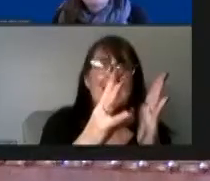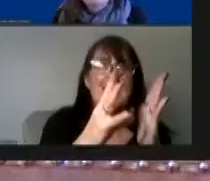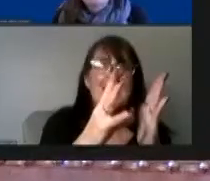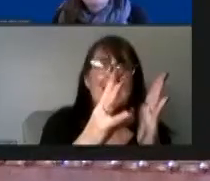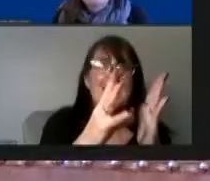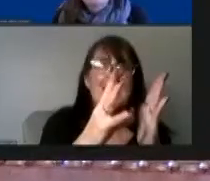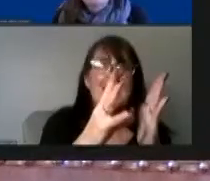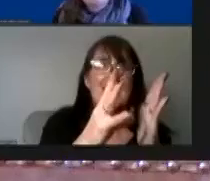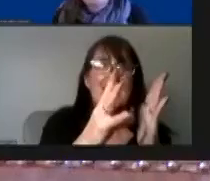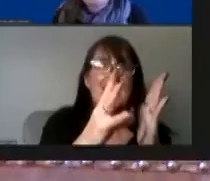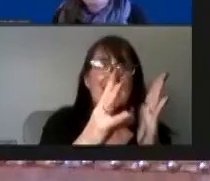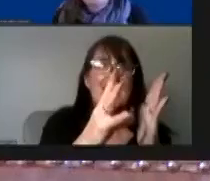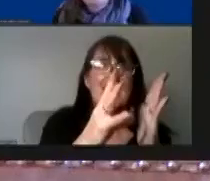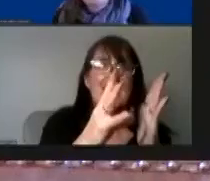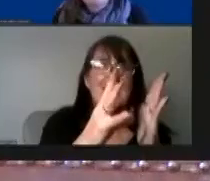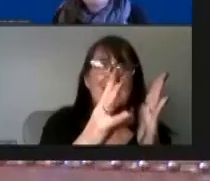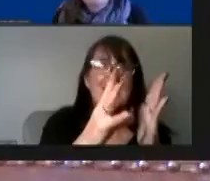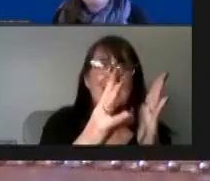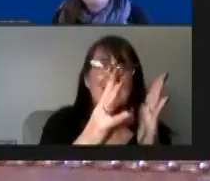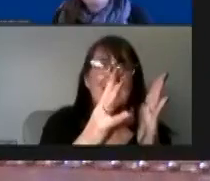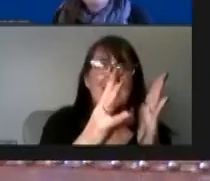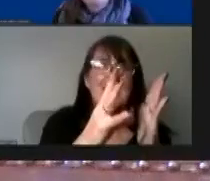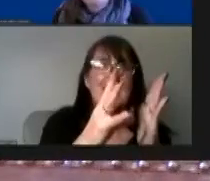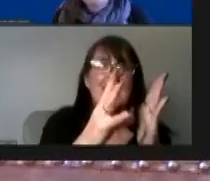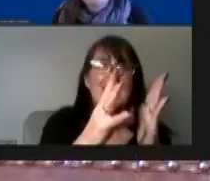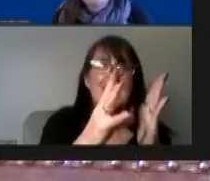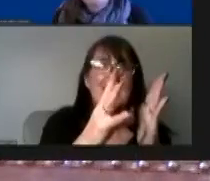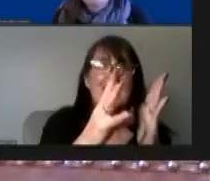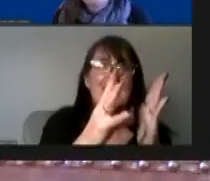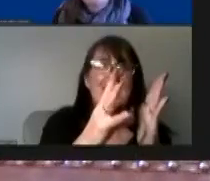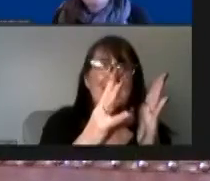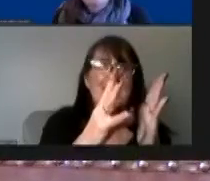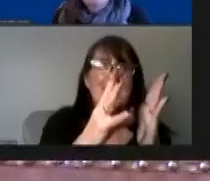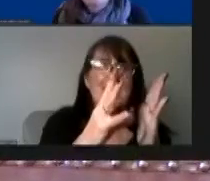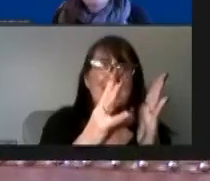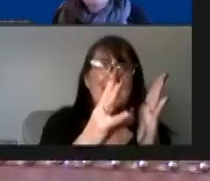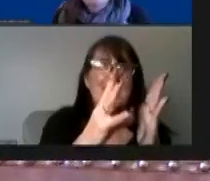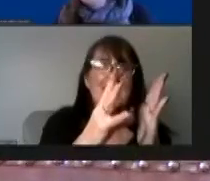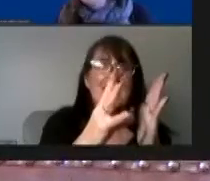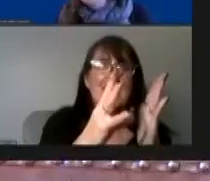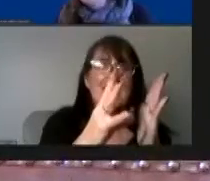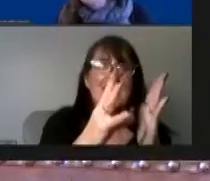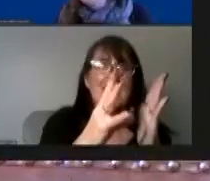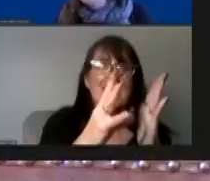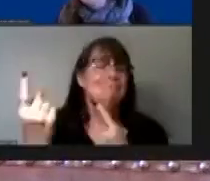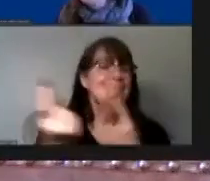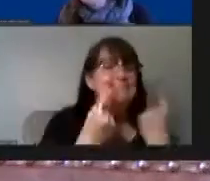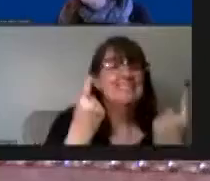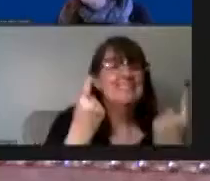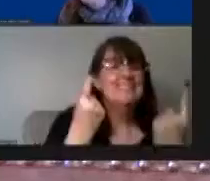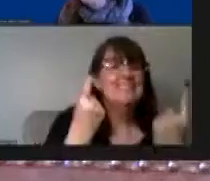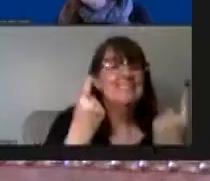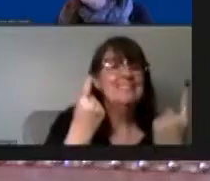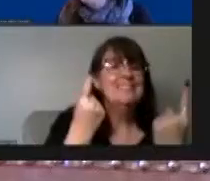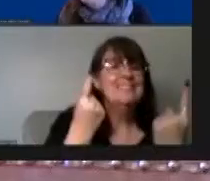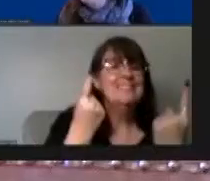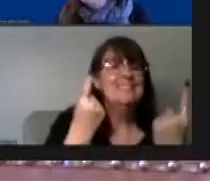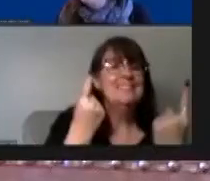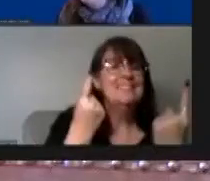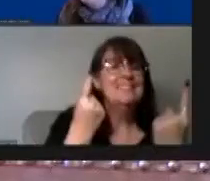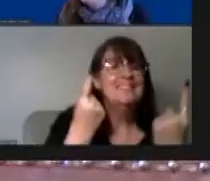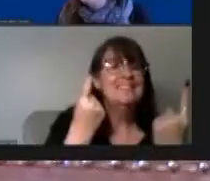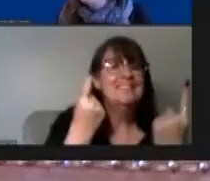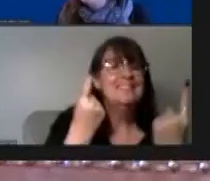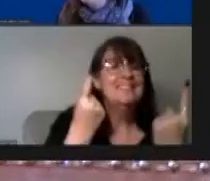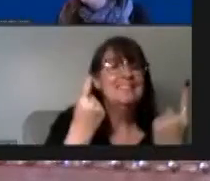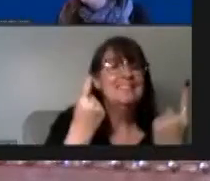the seminary. Thank you for a beautiful place that you have. And please consider what Gary said about his new home.